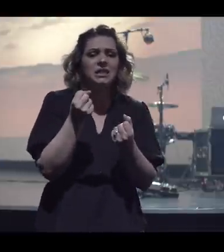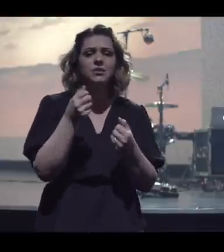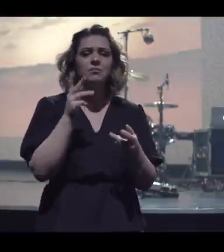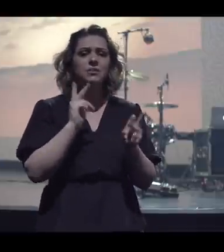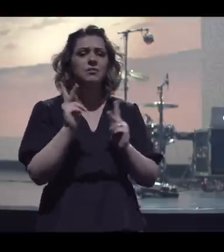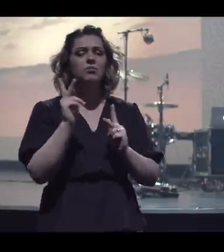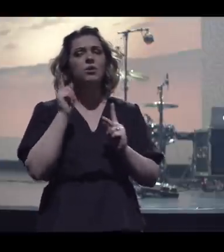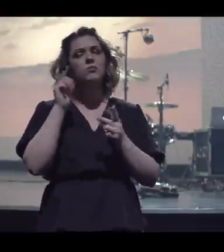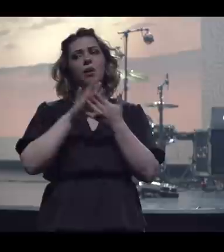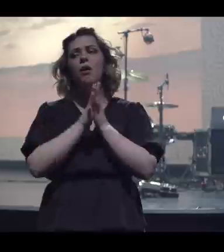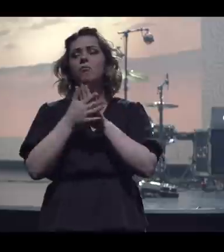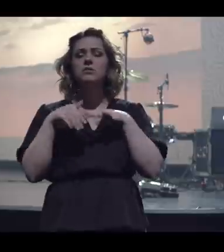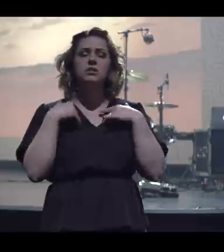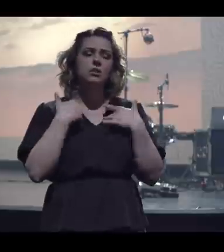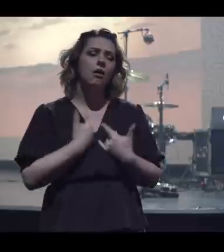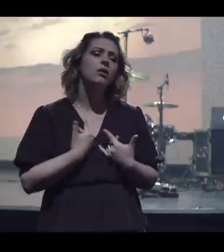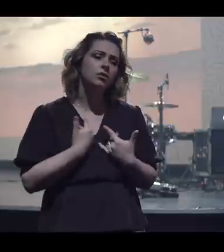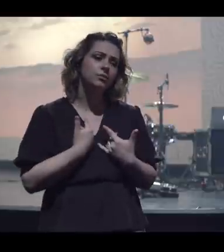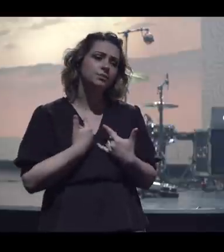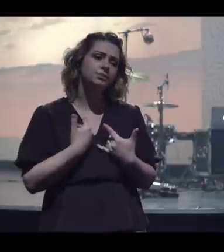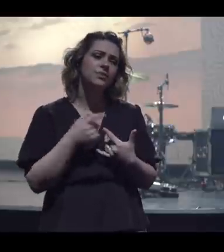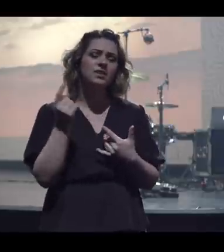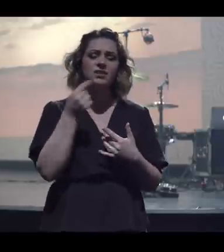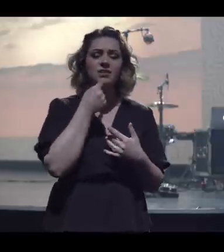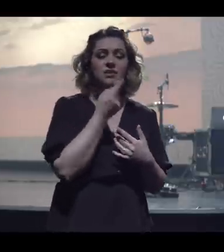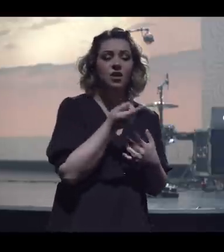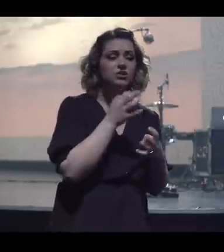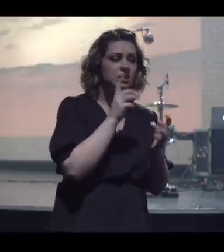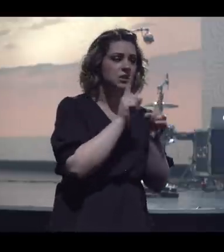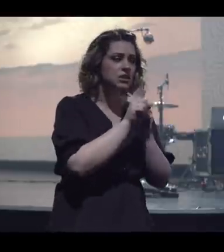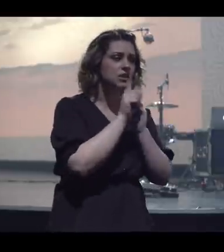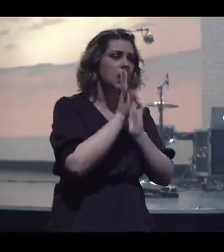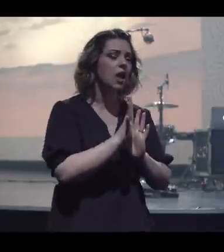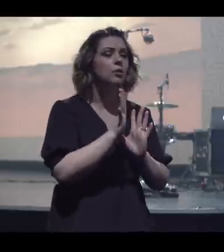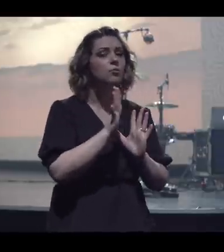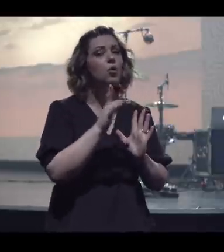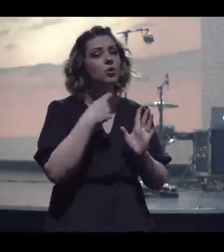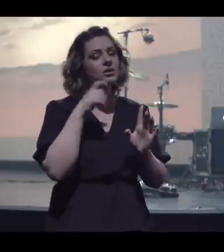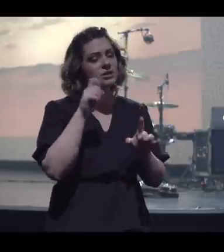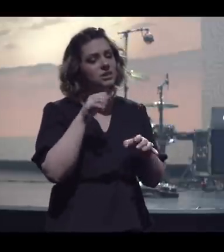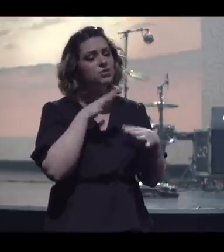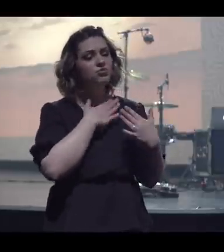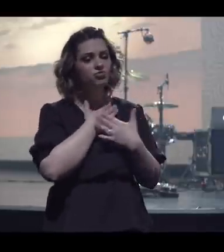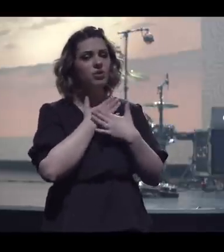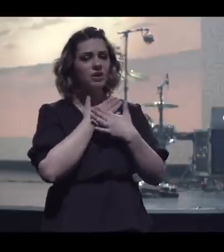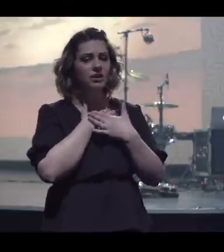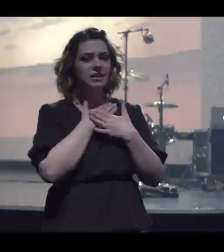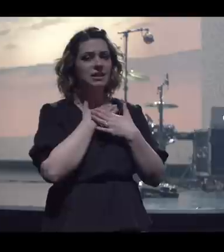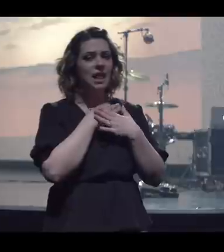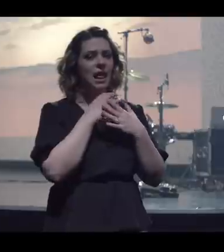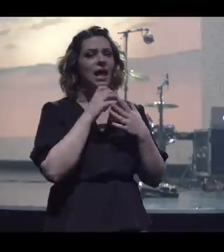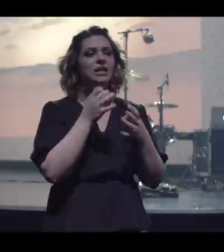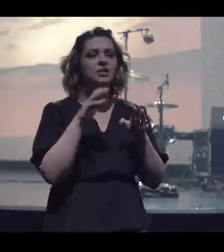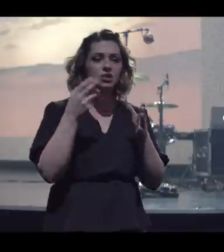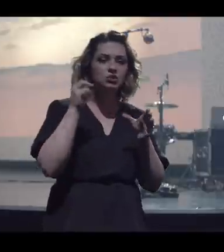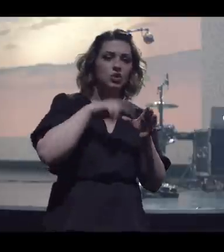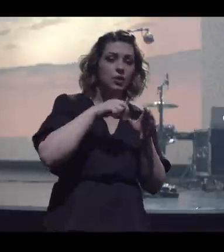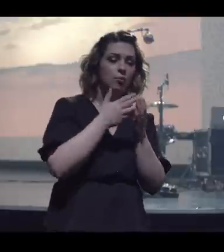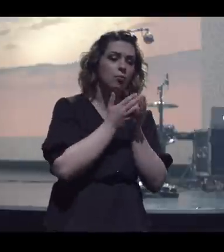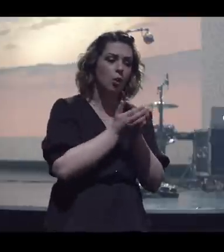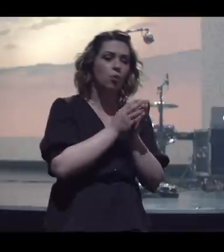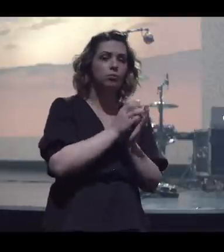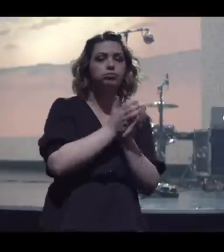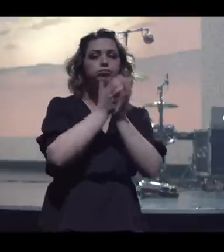tired. And he says to his disciples, we need some R&R, so get in a boat, let's go to the other side of the lake. It's a 9-mile trip across the